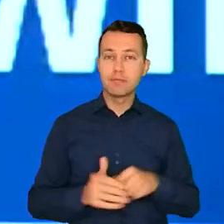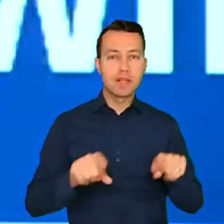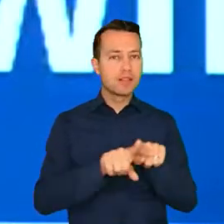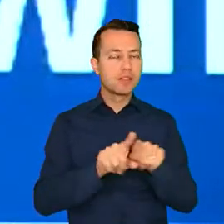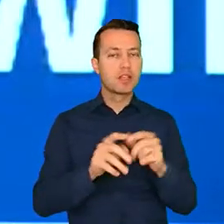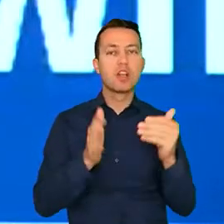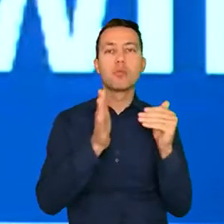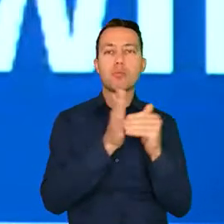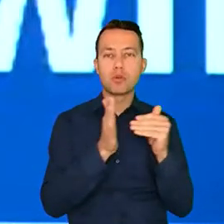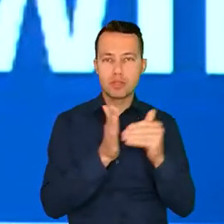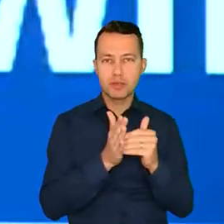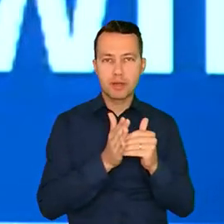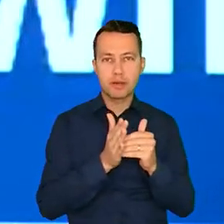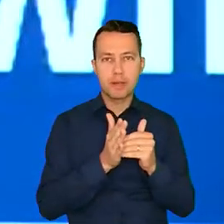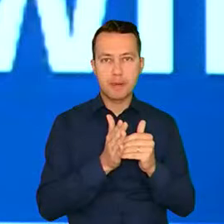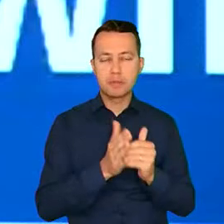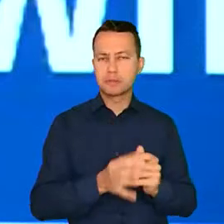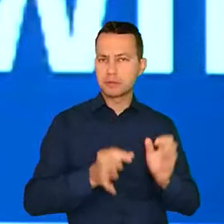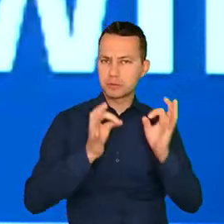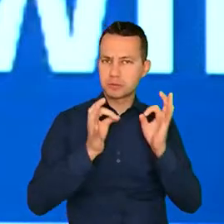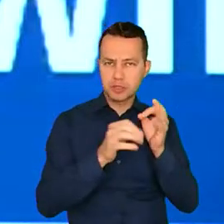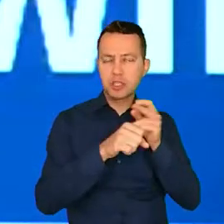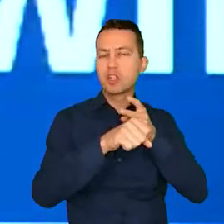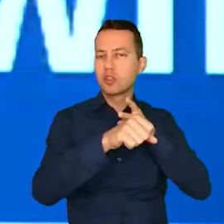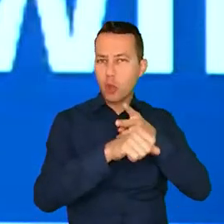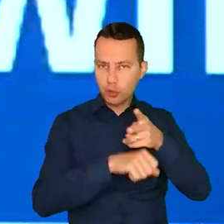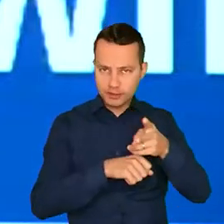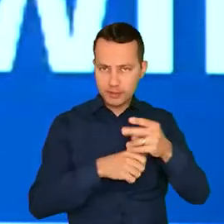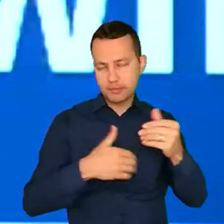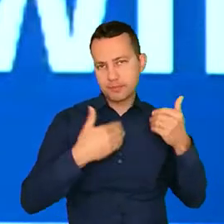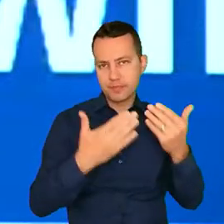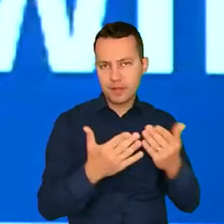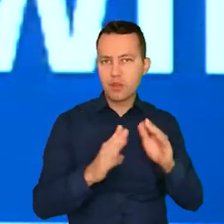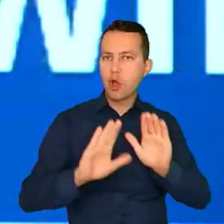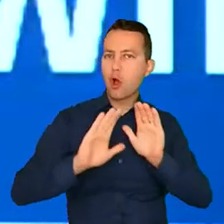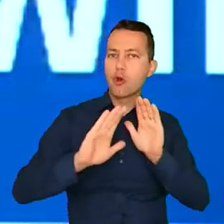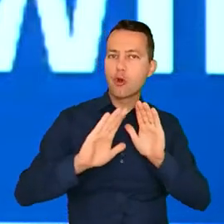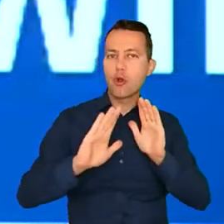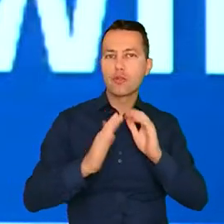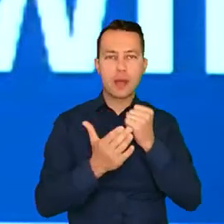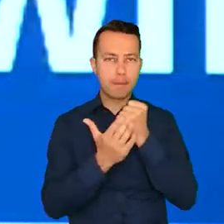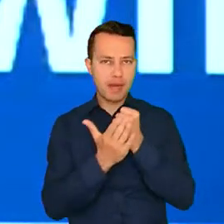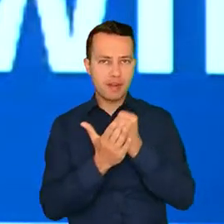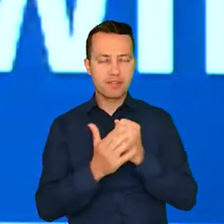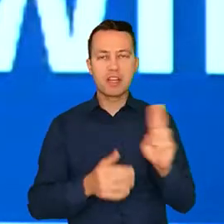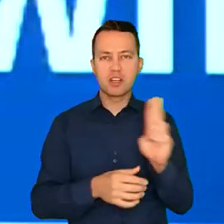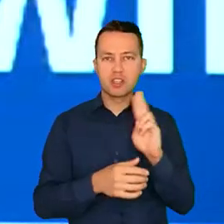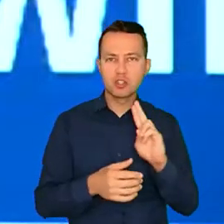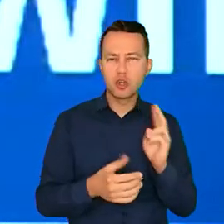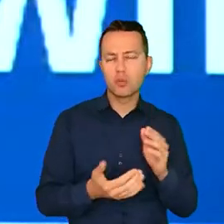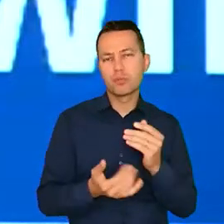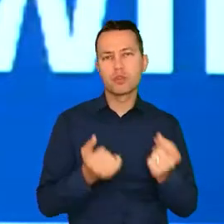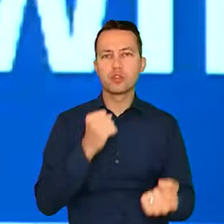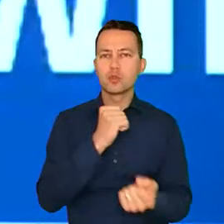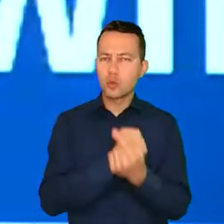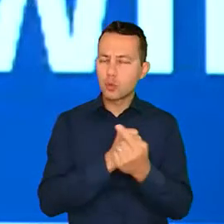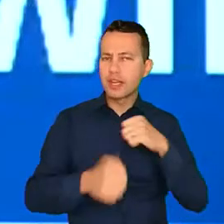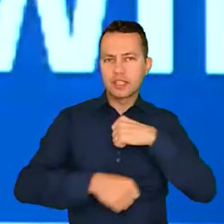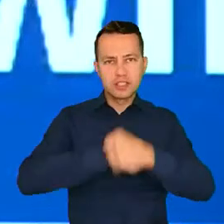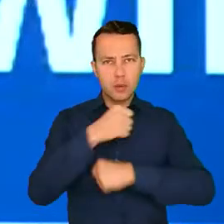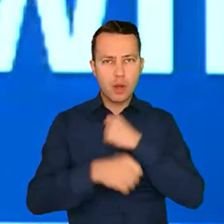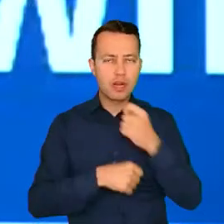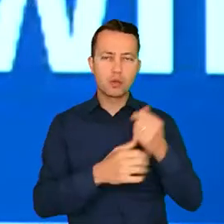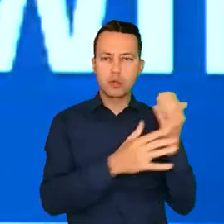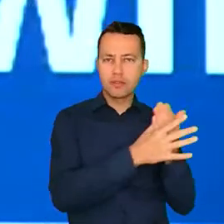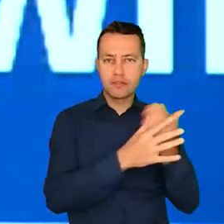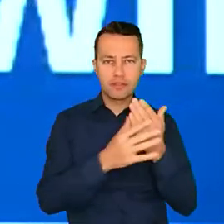employers. It is also important to emphasize that there is a need to ensure an effective access to